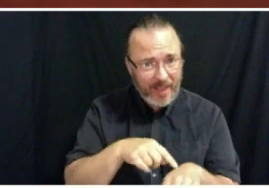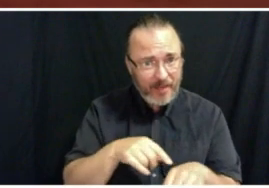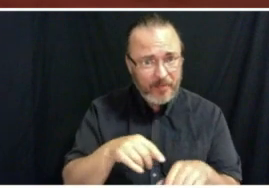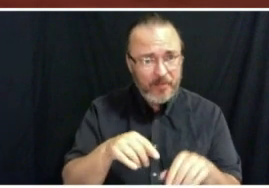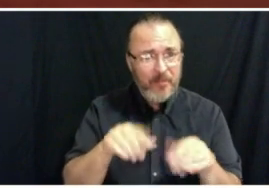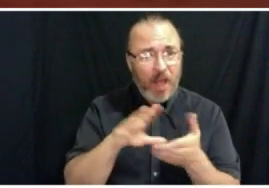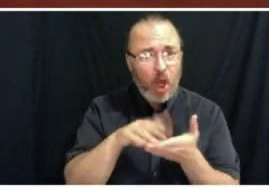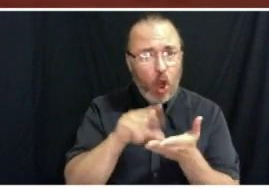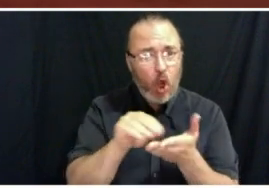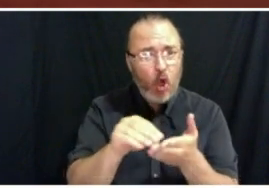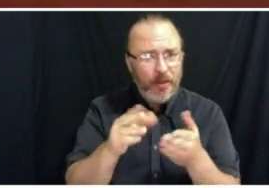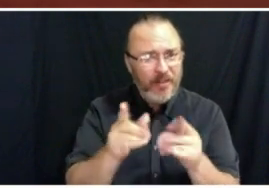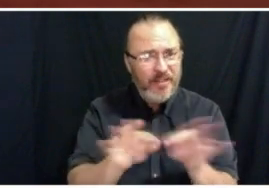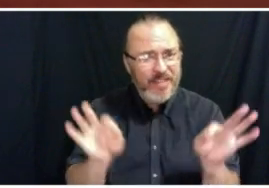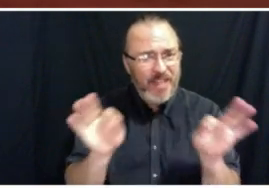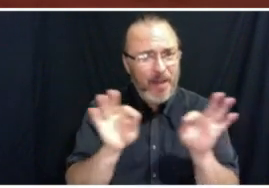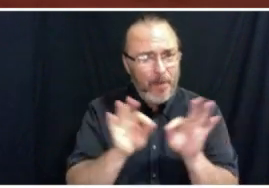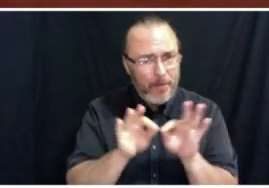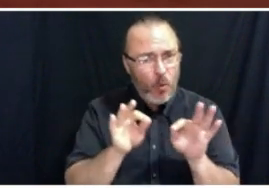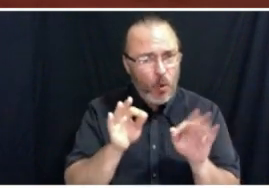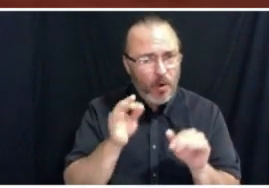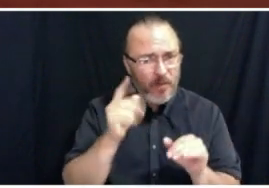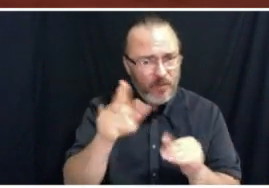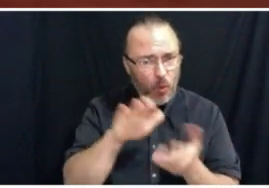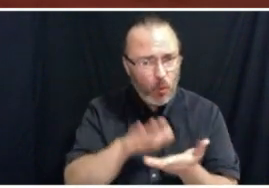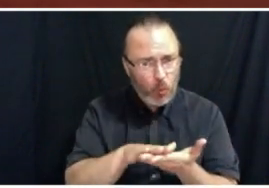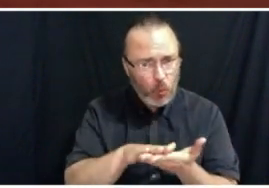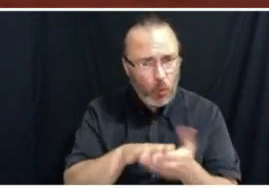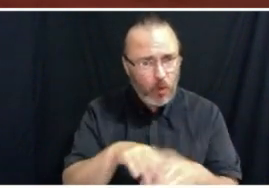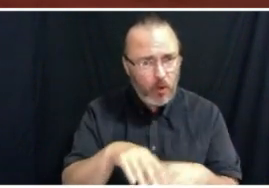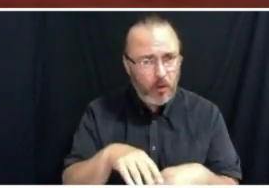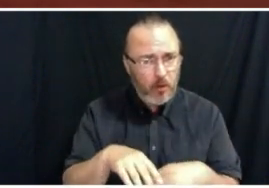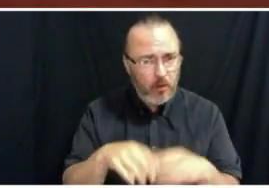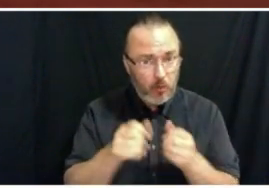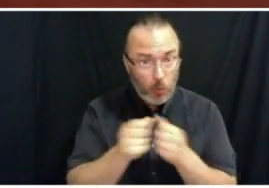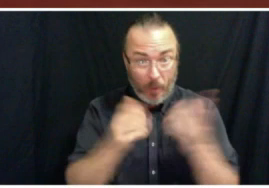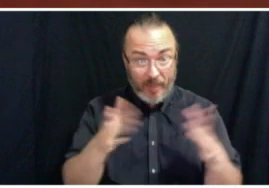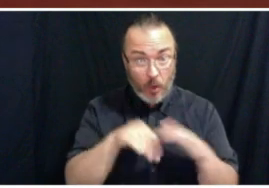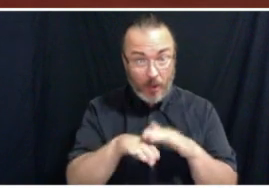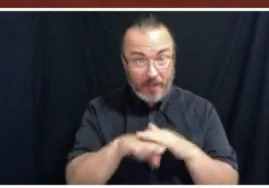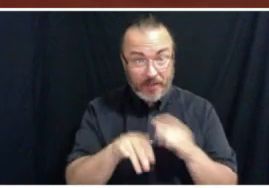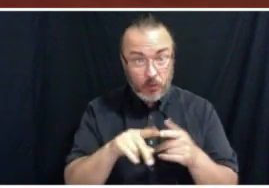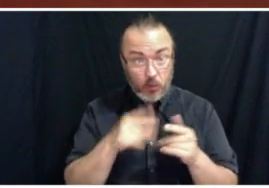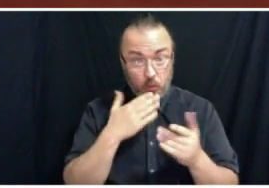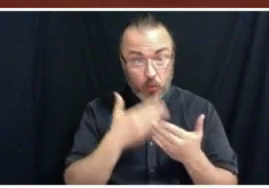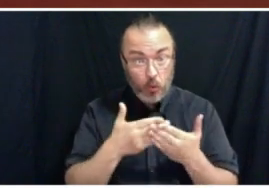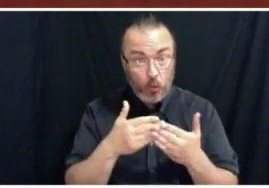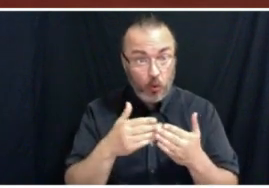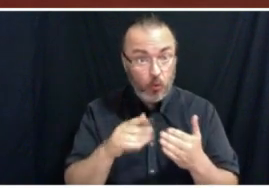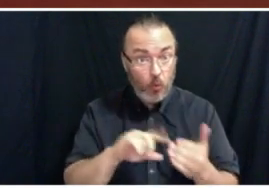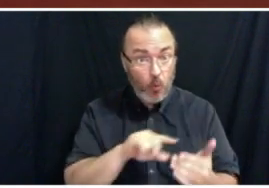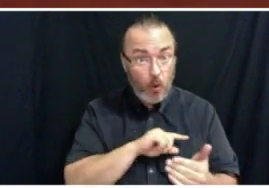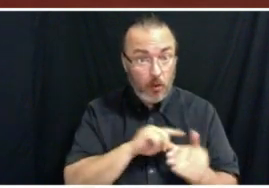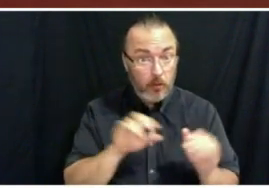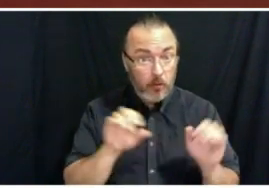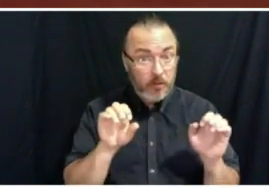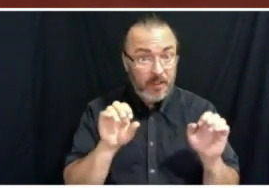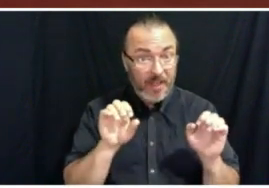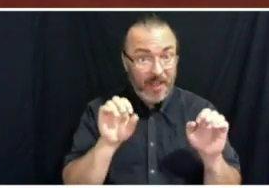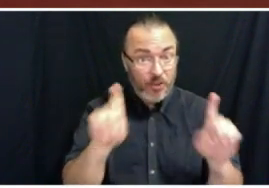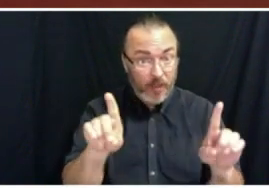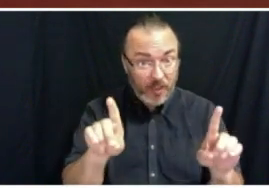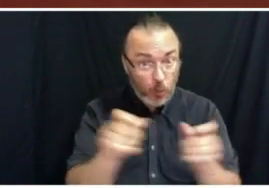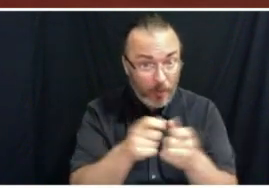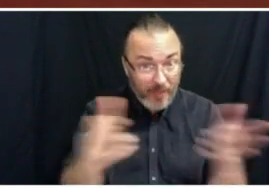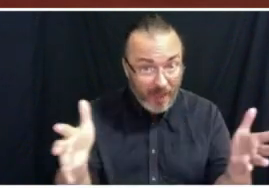child's full development, as without access to good quality early childhood education, children risk being